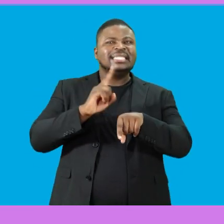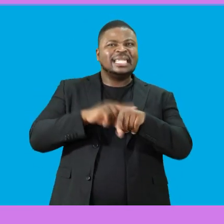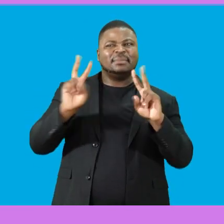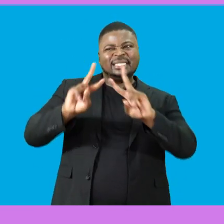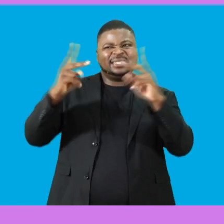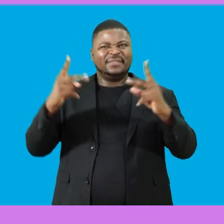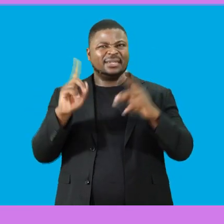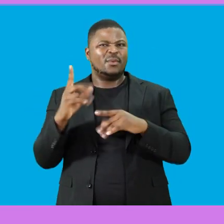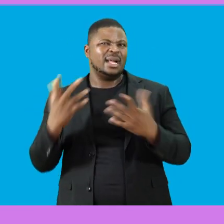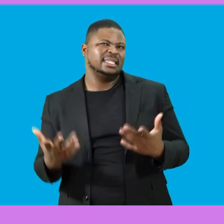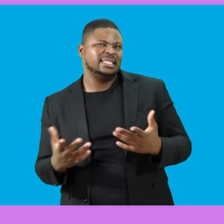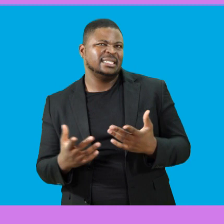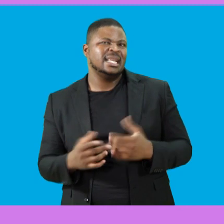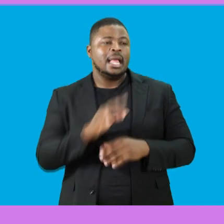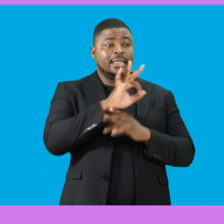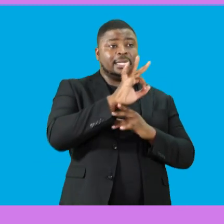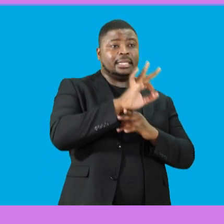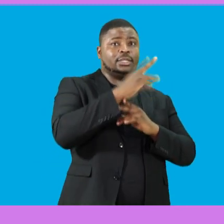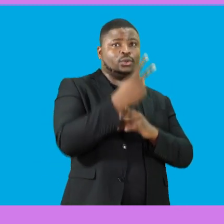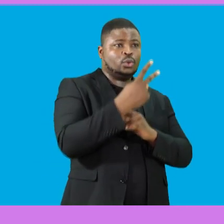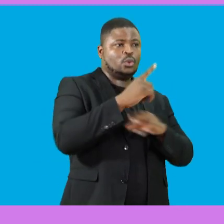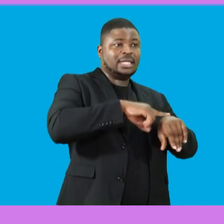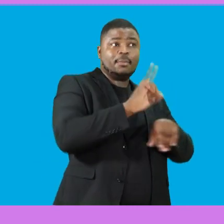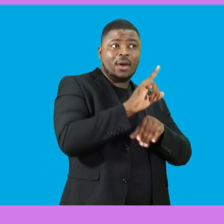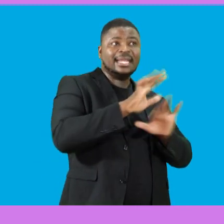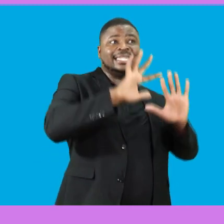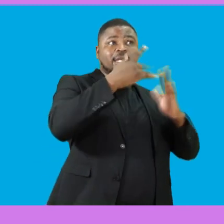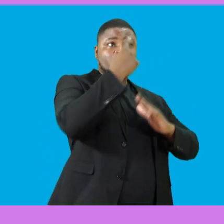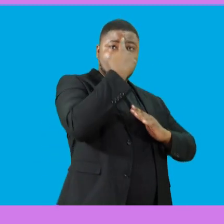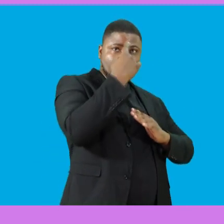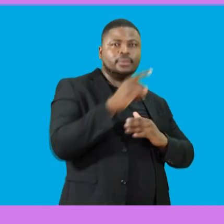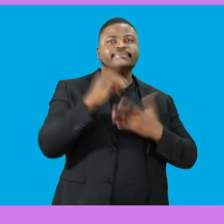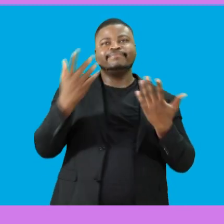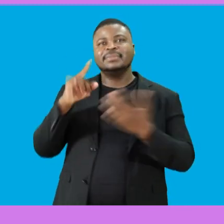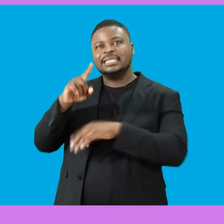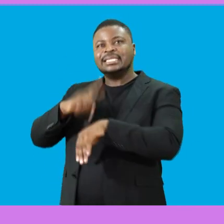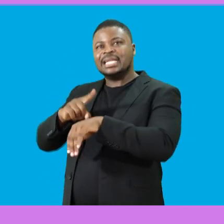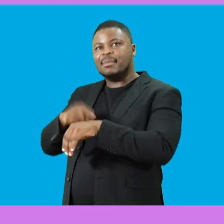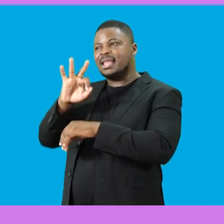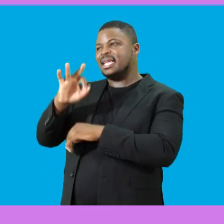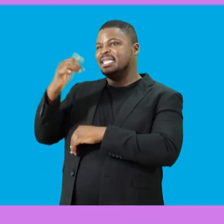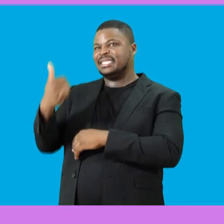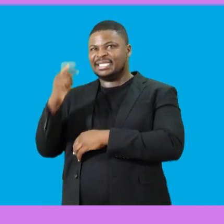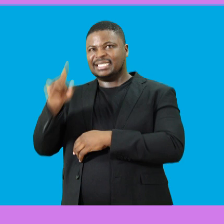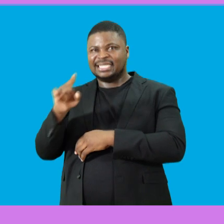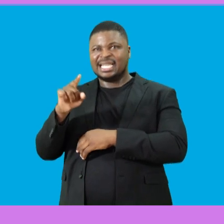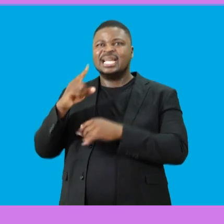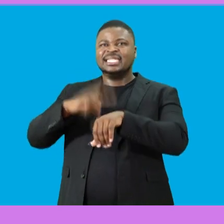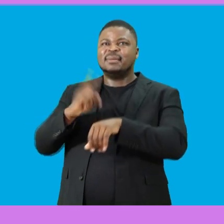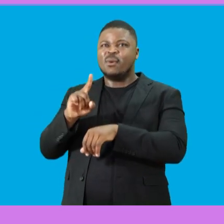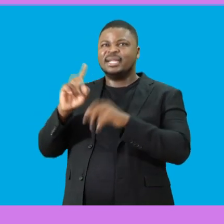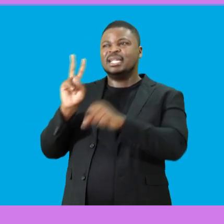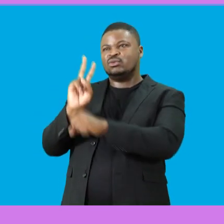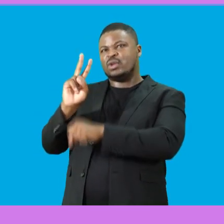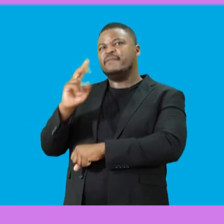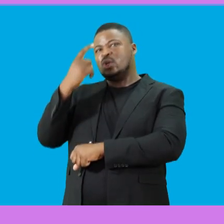degrees. So we have to check at what time was it at 32? It was at 10 o'clock. And then what time was it at 36? It was at